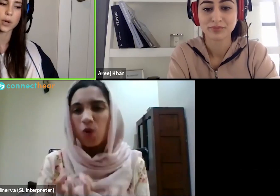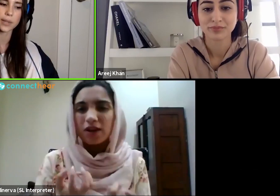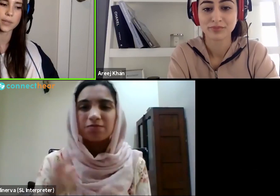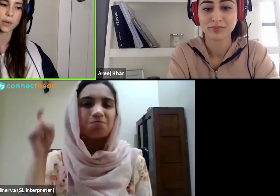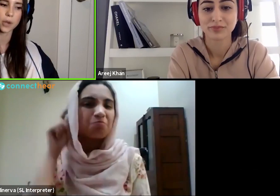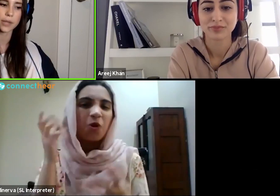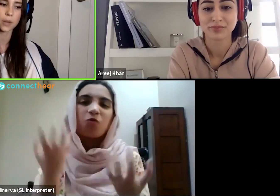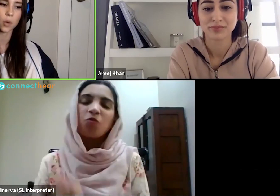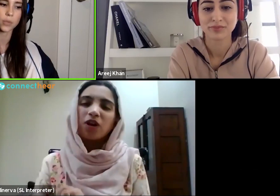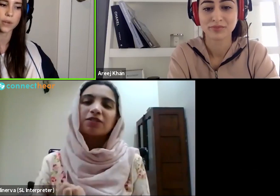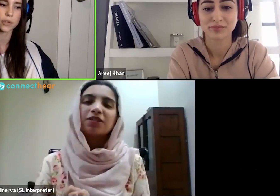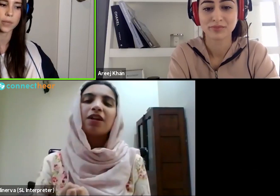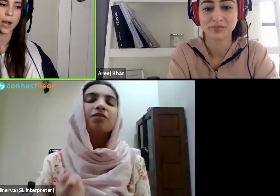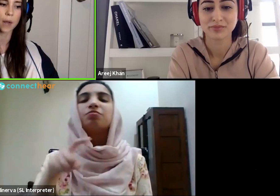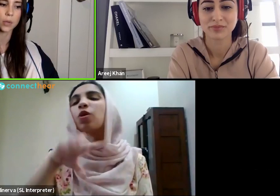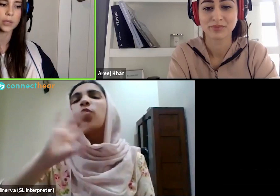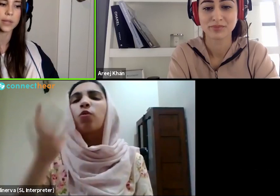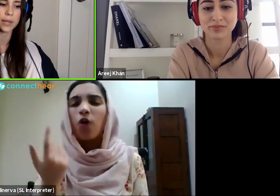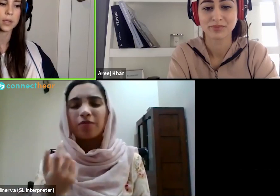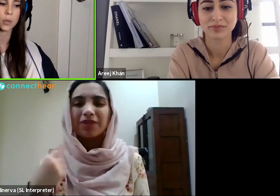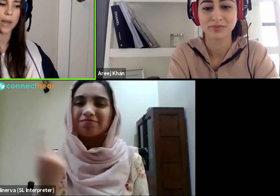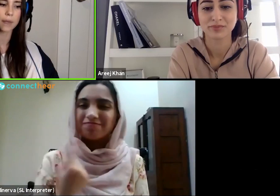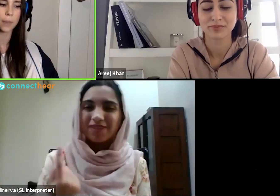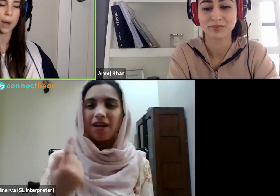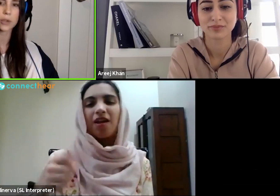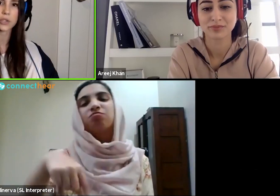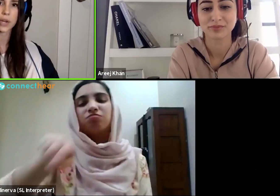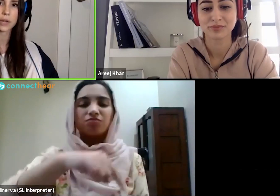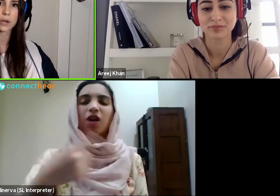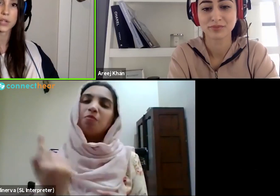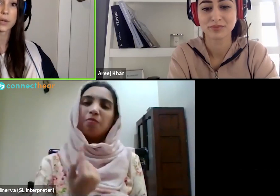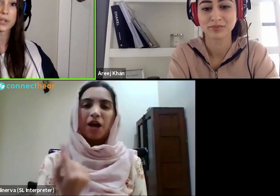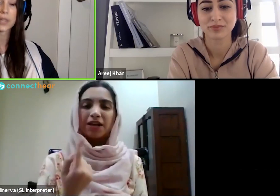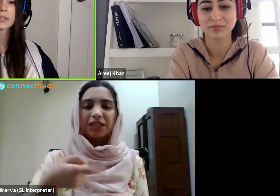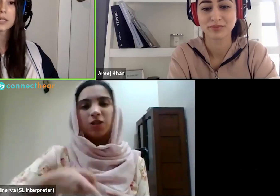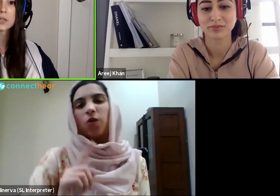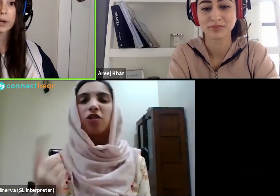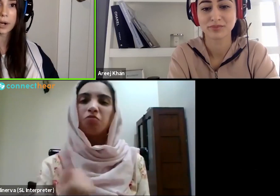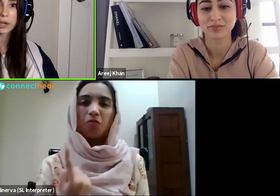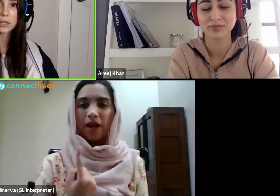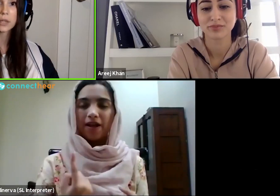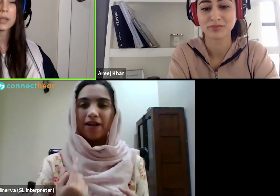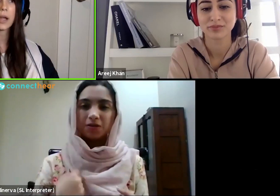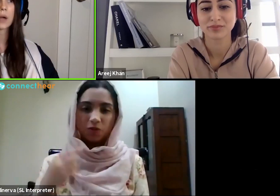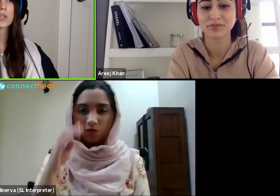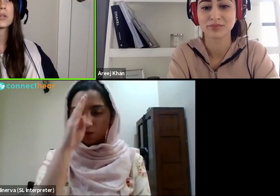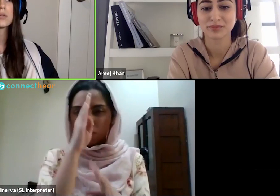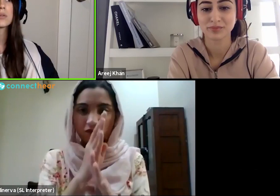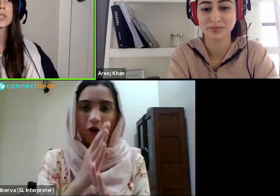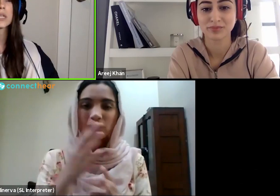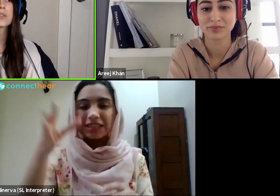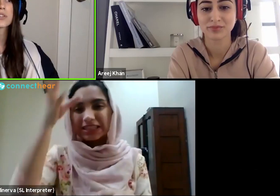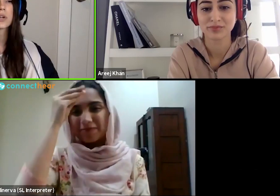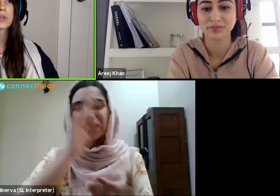much more accepting across the whole spectrum, that I really think we have the power to change our generation and to teach parents how